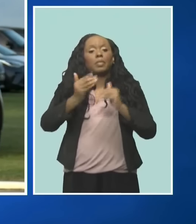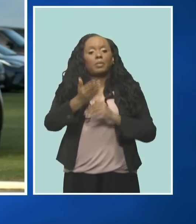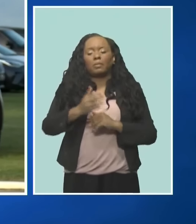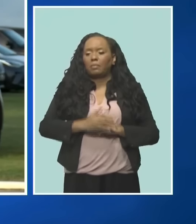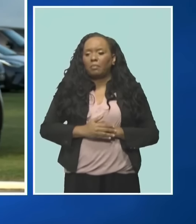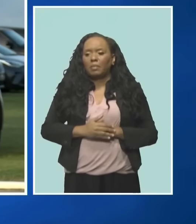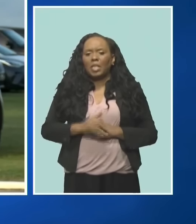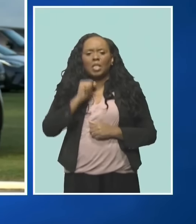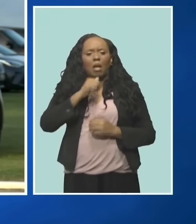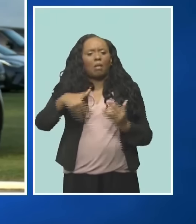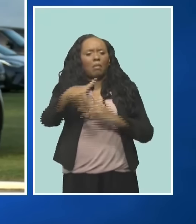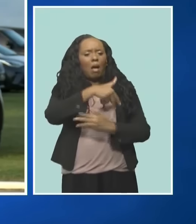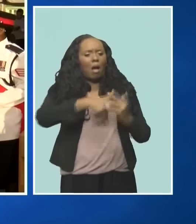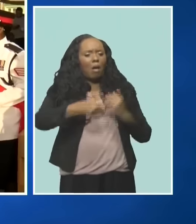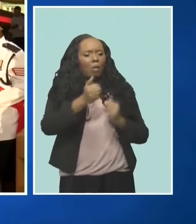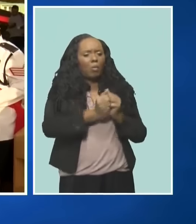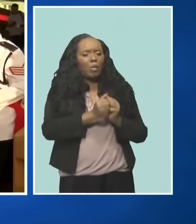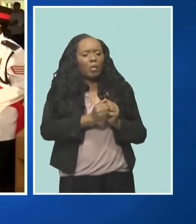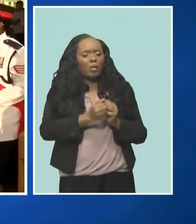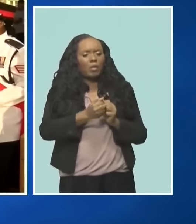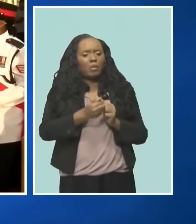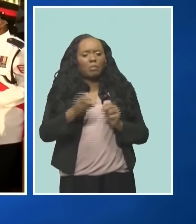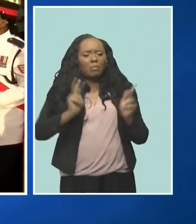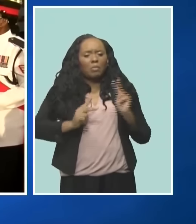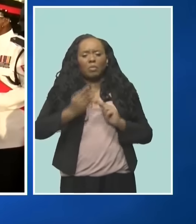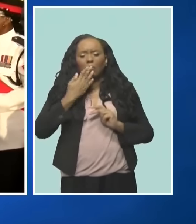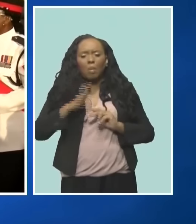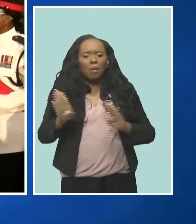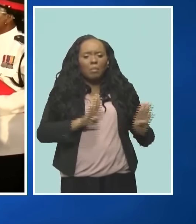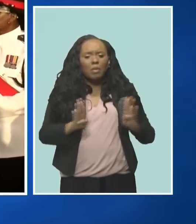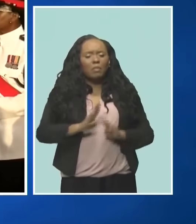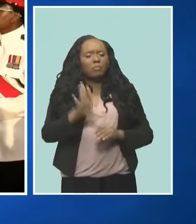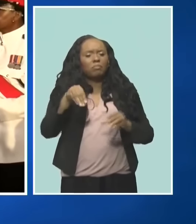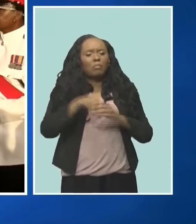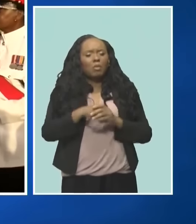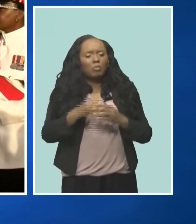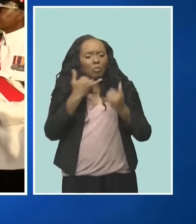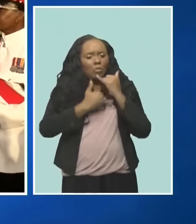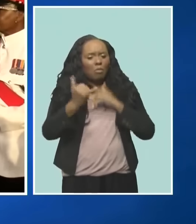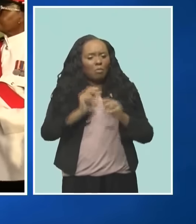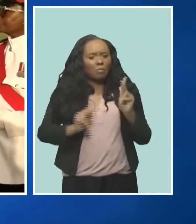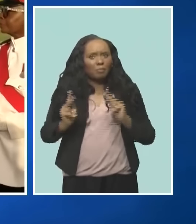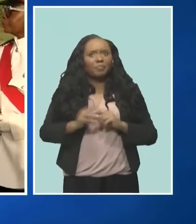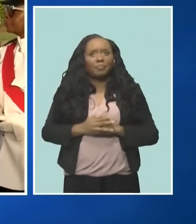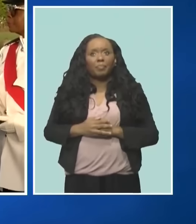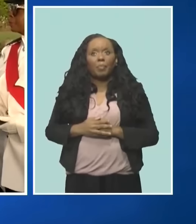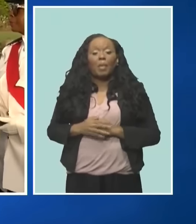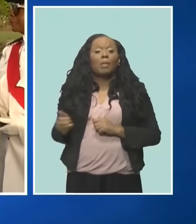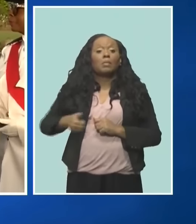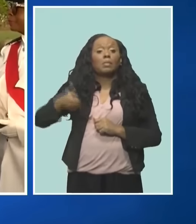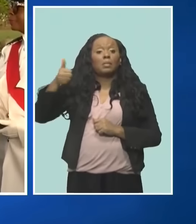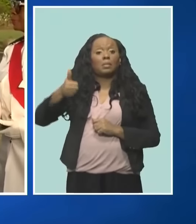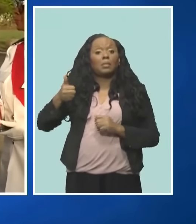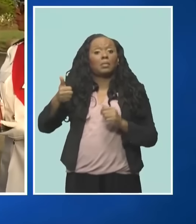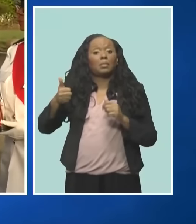destroy your image. Police Constable 2451 Jonathan Peter, the leading recruit, has expressed thanks to his family for their